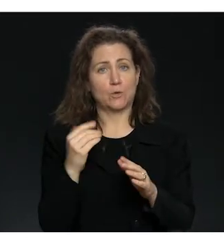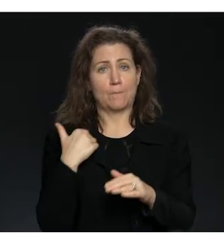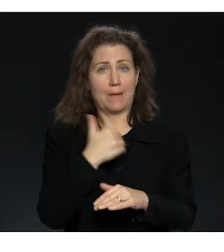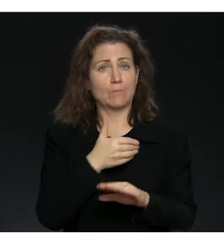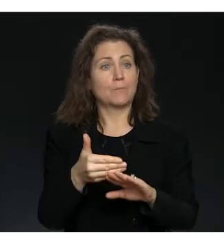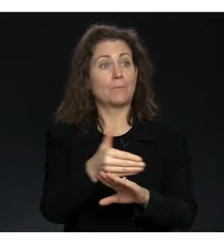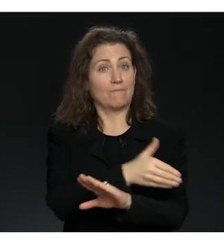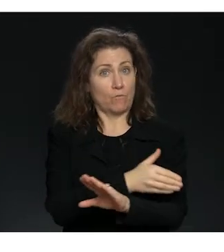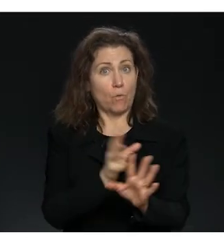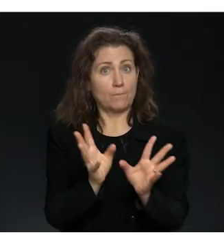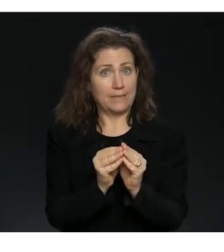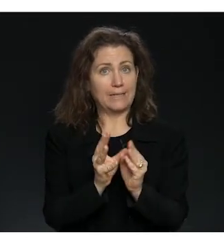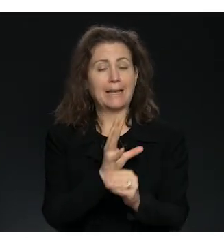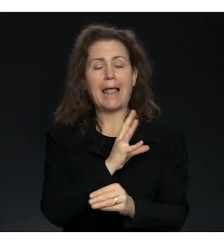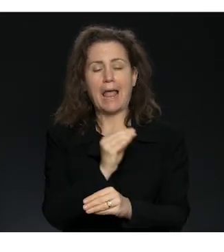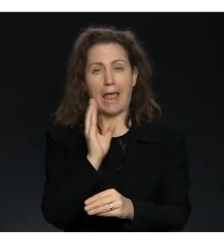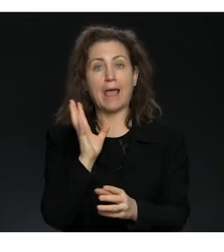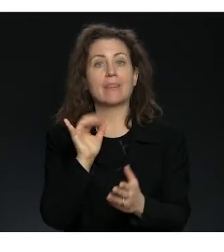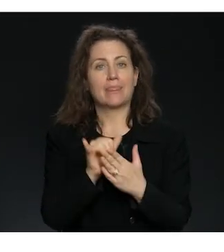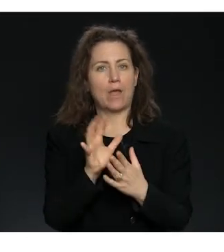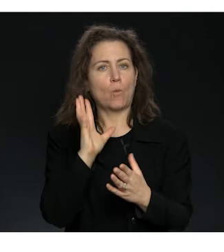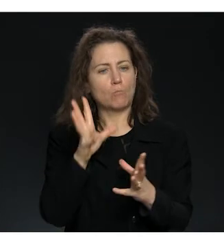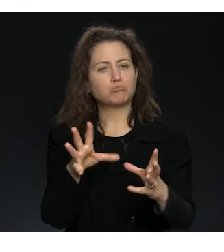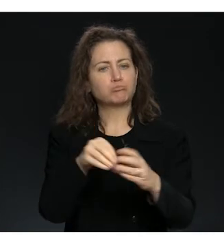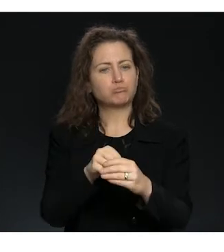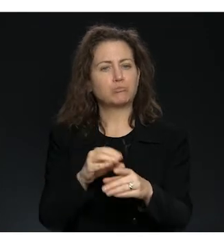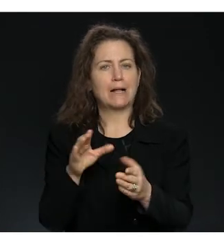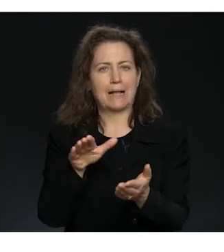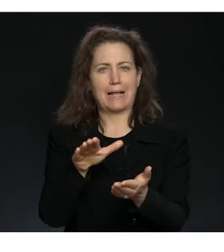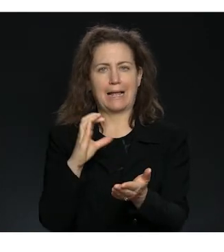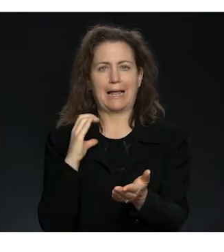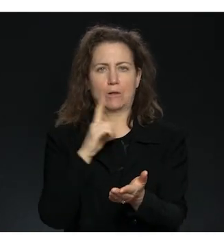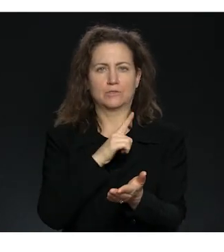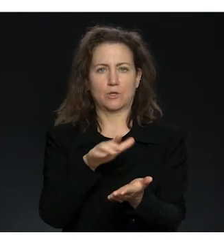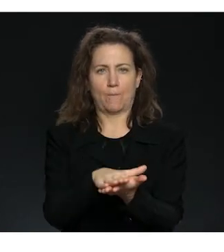council packets. This is a no action item.